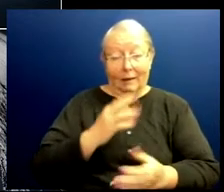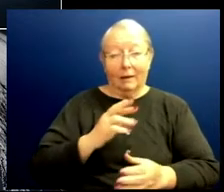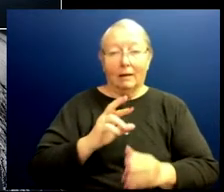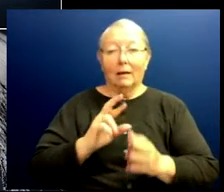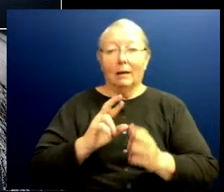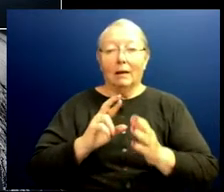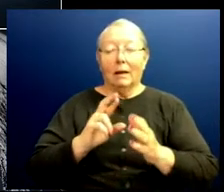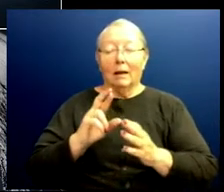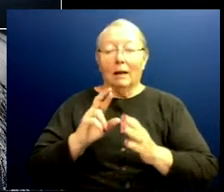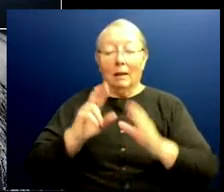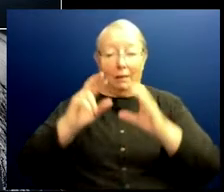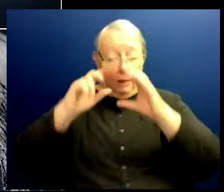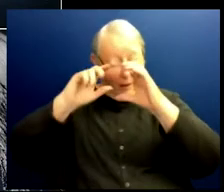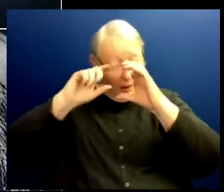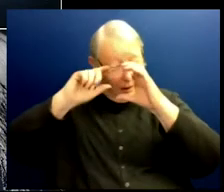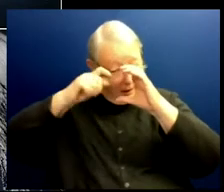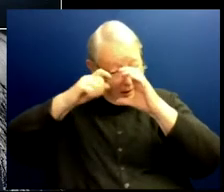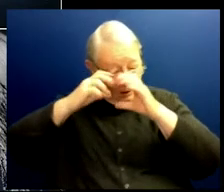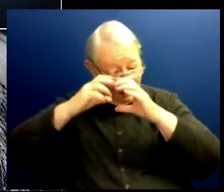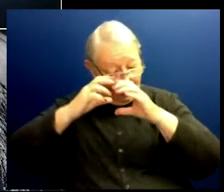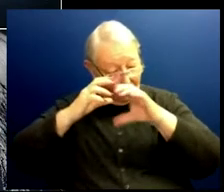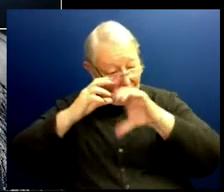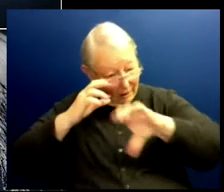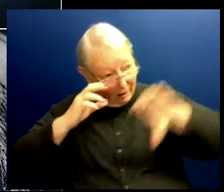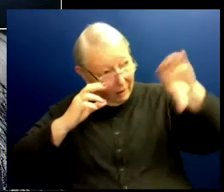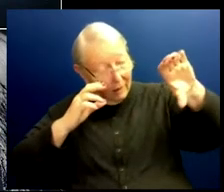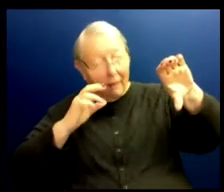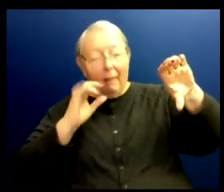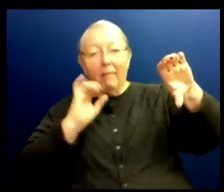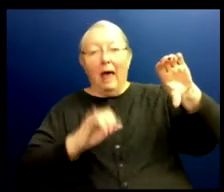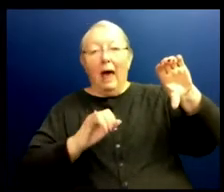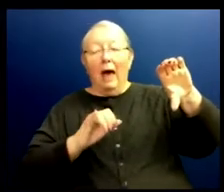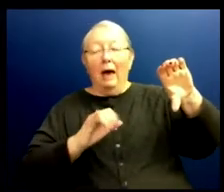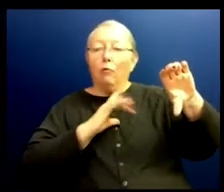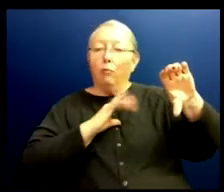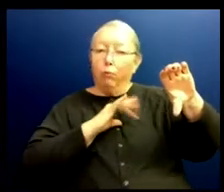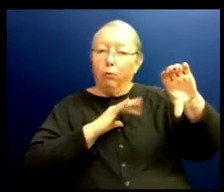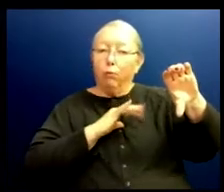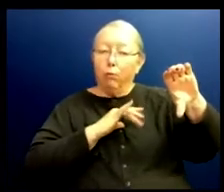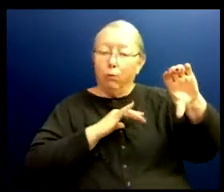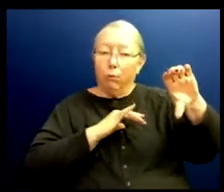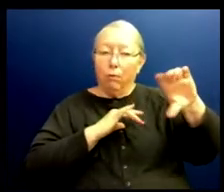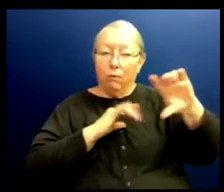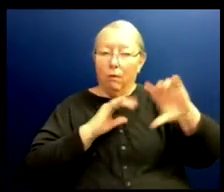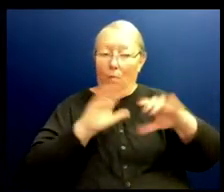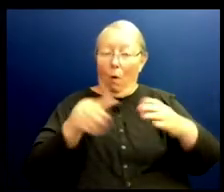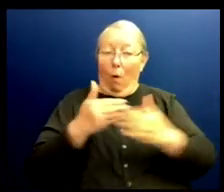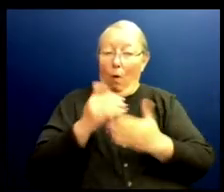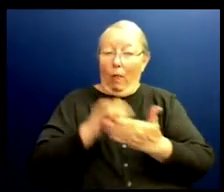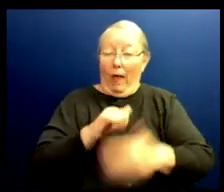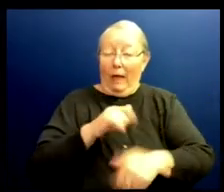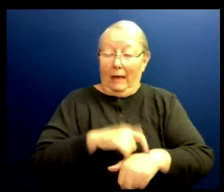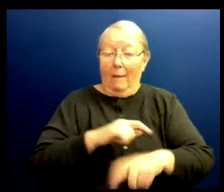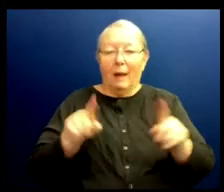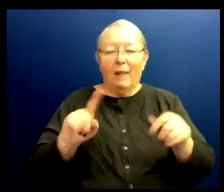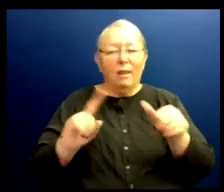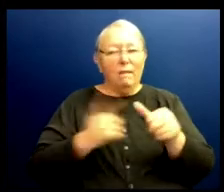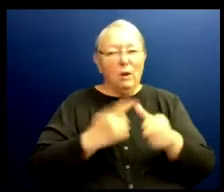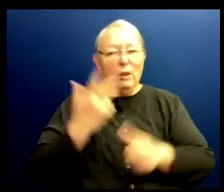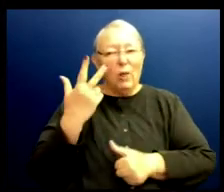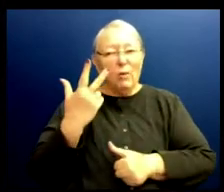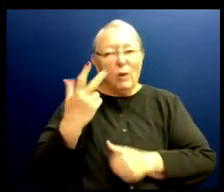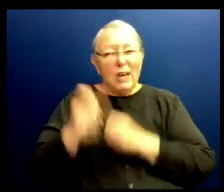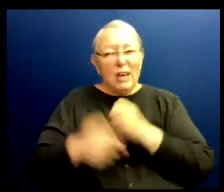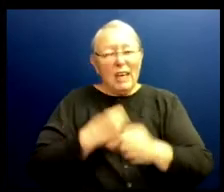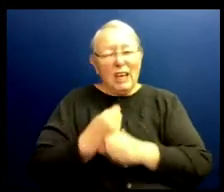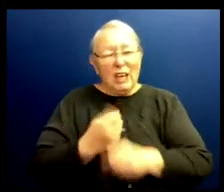that time, but not the first 3 years, and that's worth commenting on. Here's